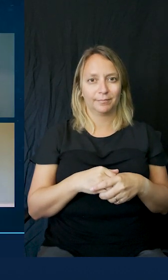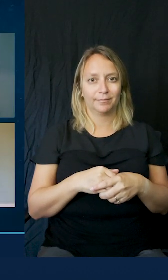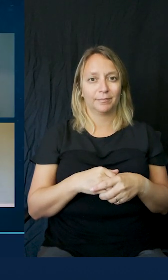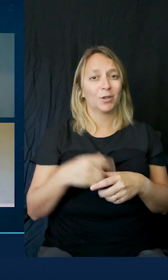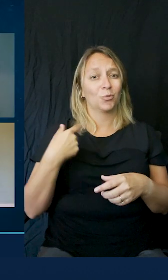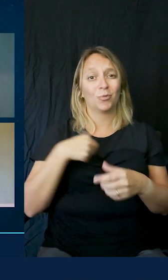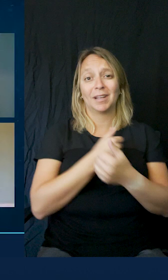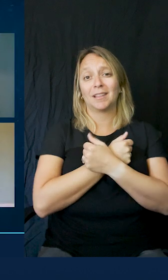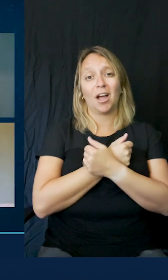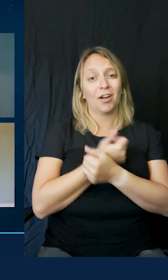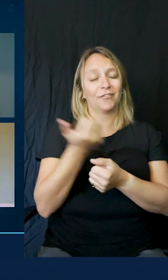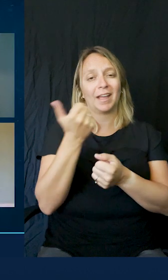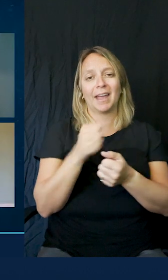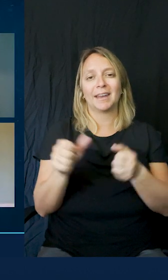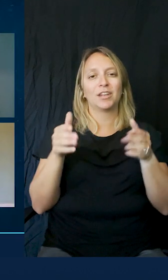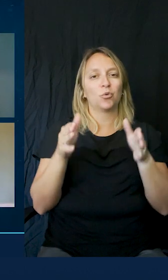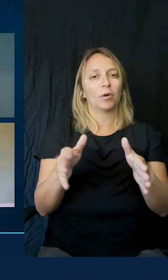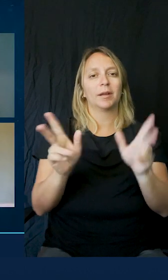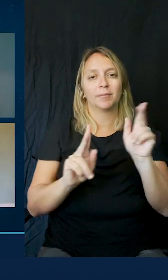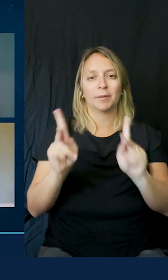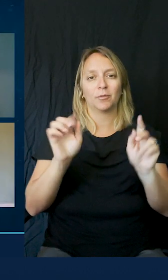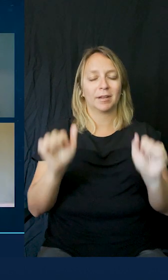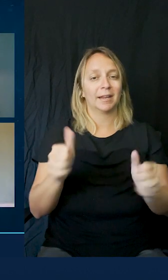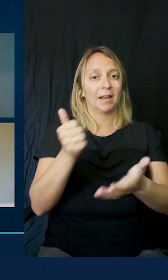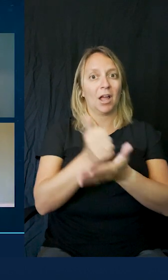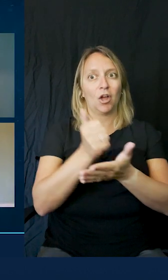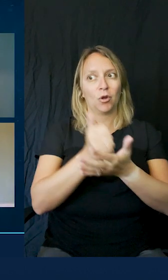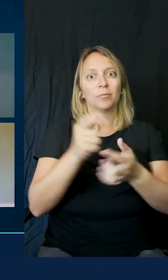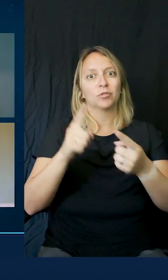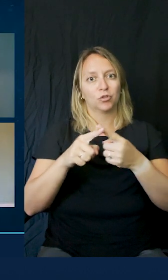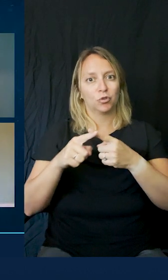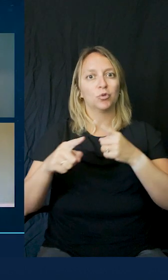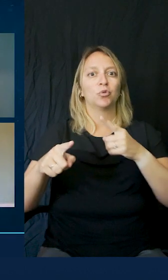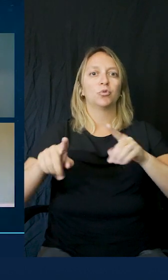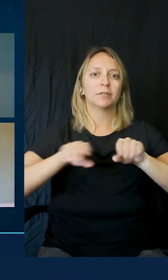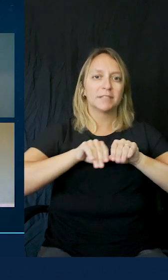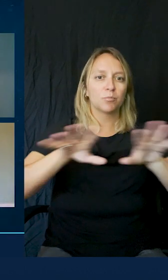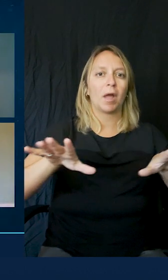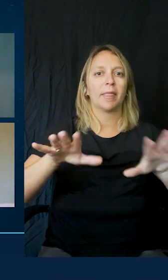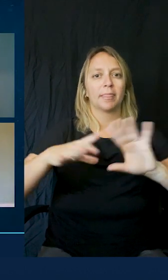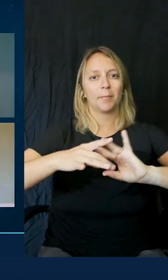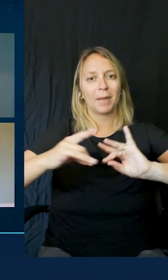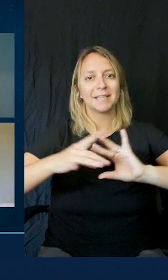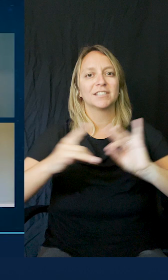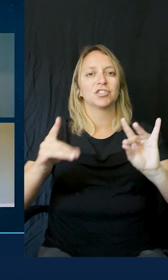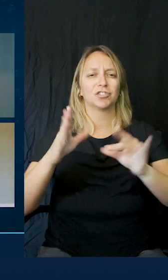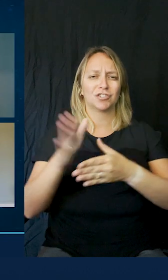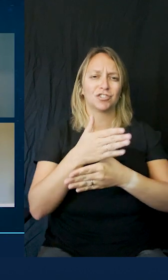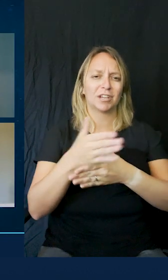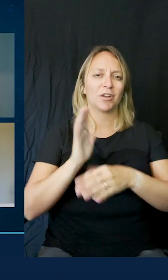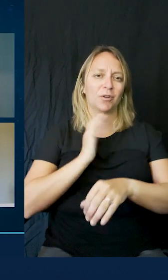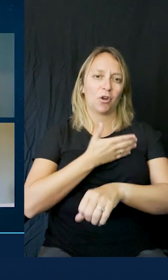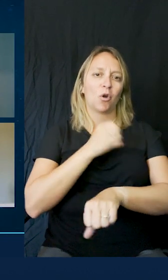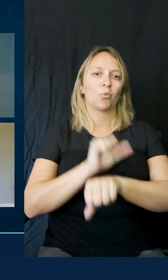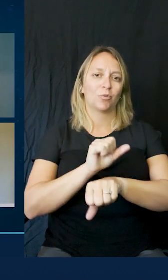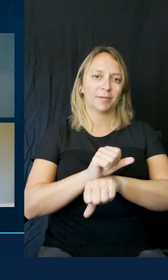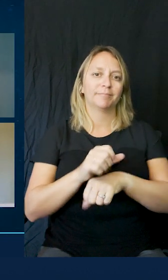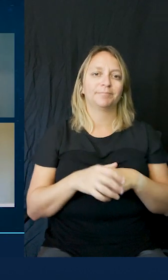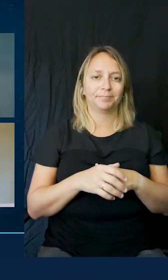any contribution people can make in terms of amplifying our message and sharing the work that we do.